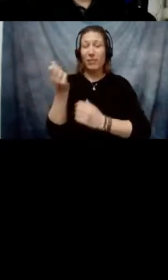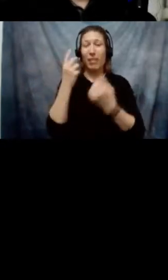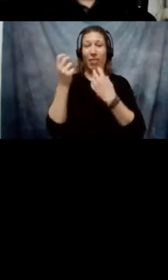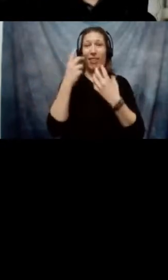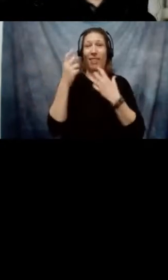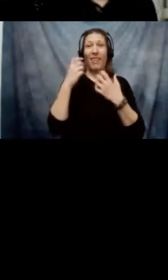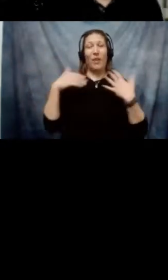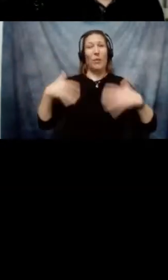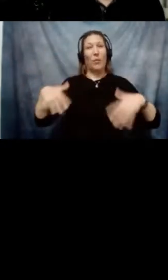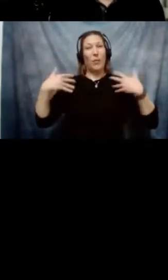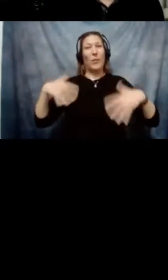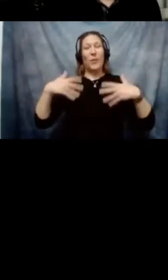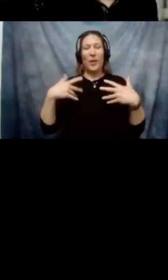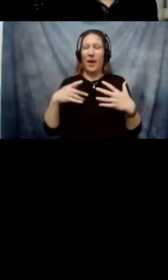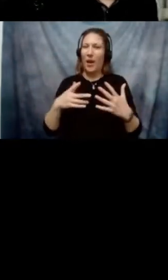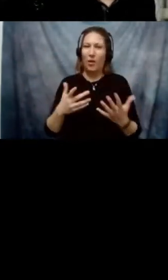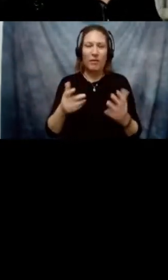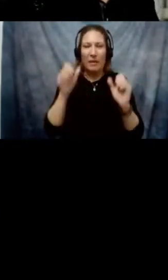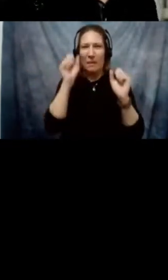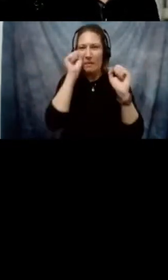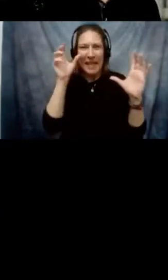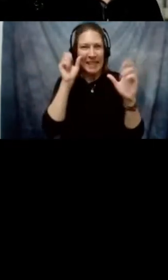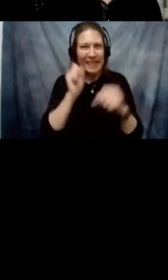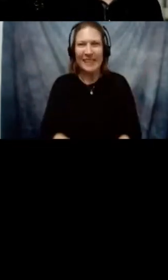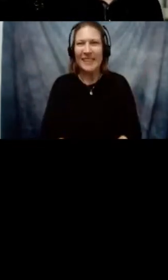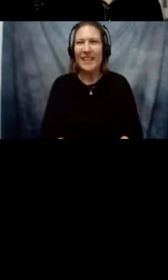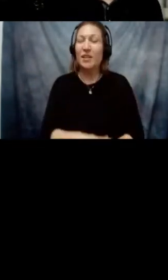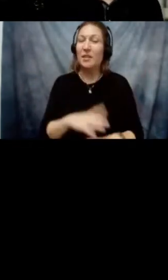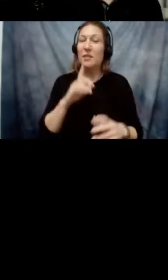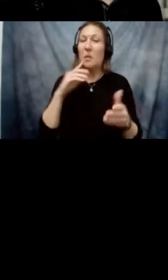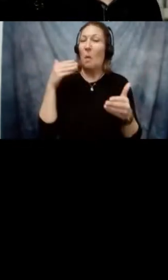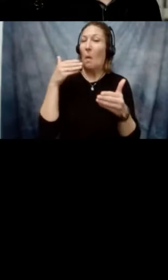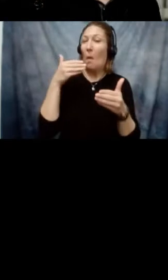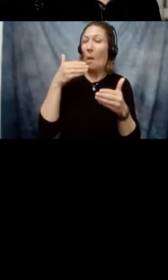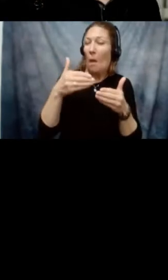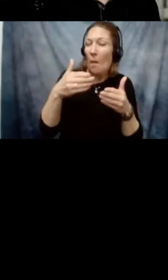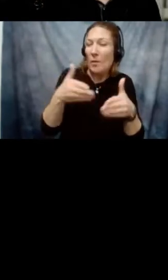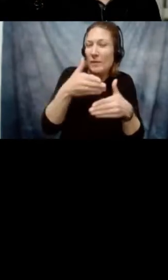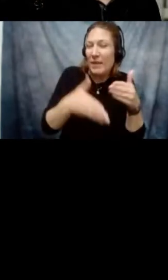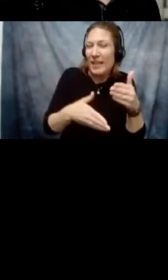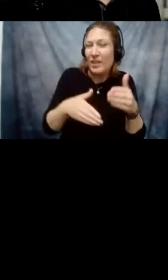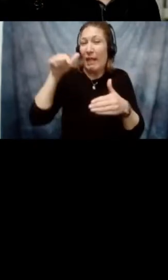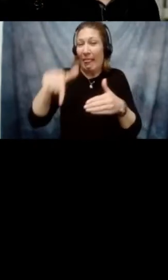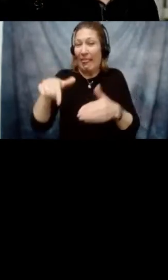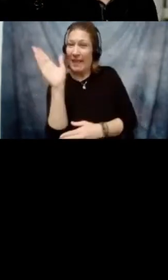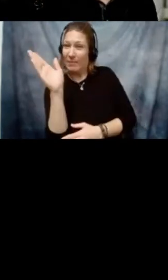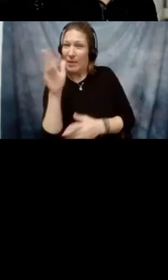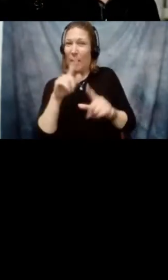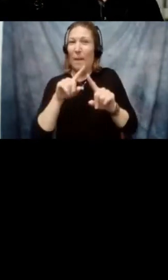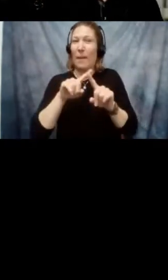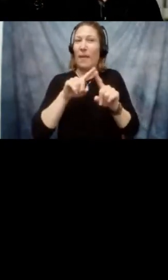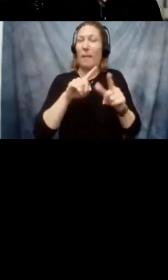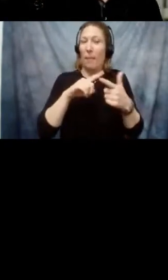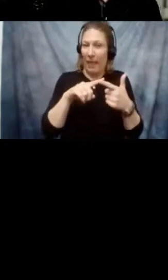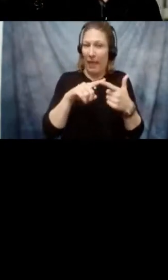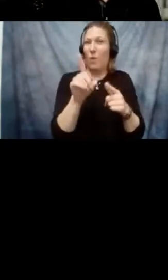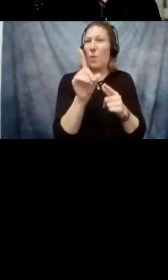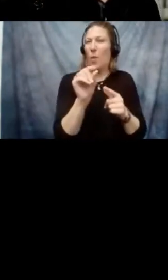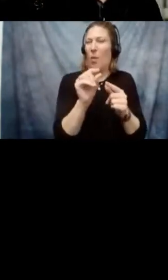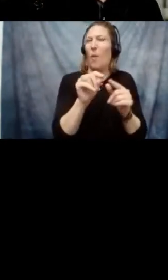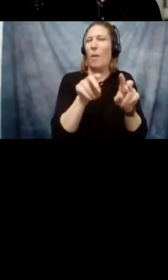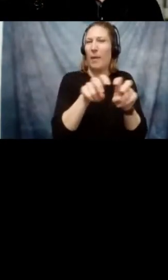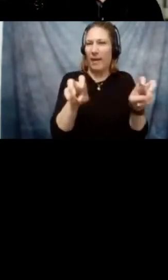21. And we're almost wrapped up for the day. We've got this and one more panel session left to go. Again, I'm going to